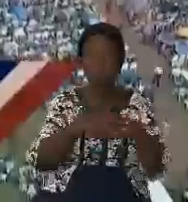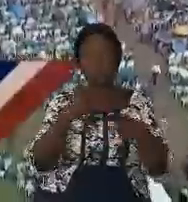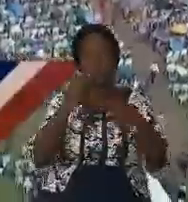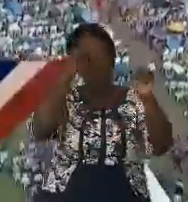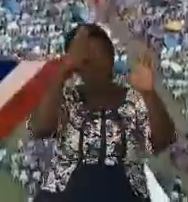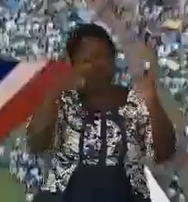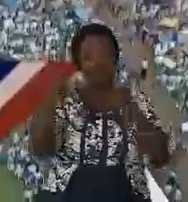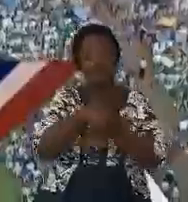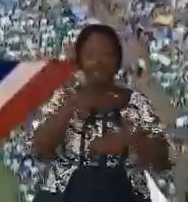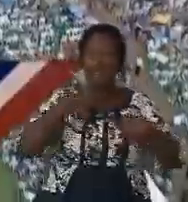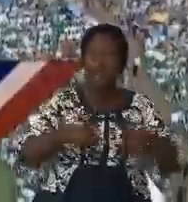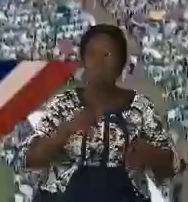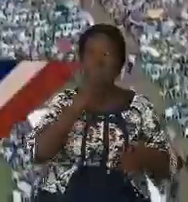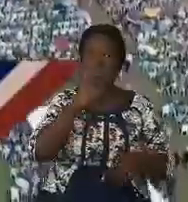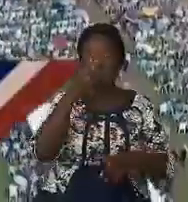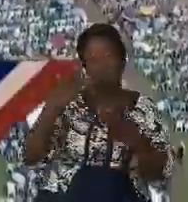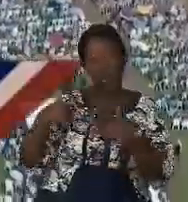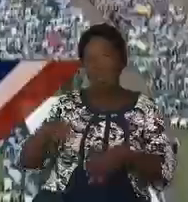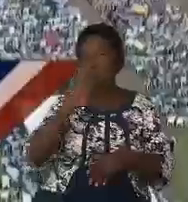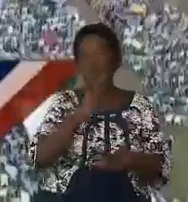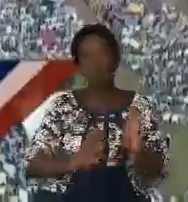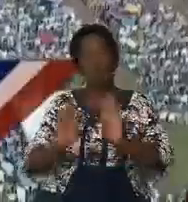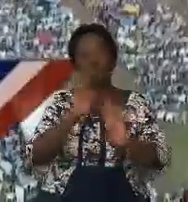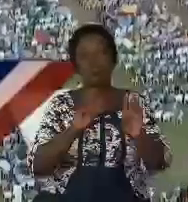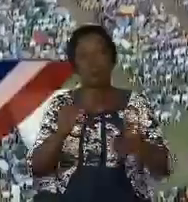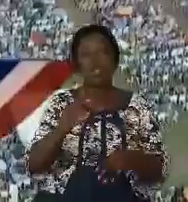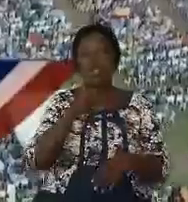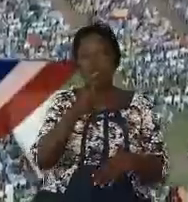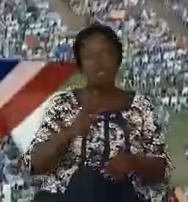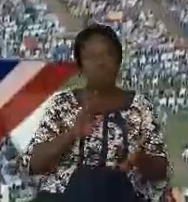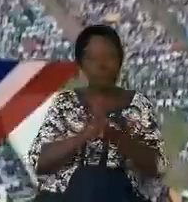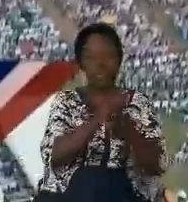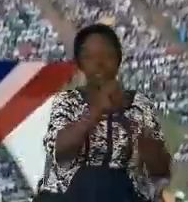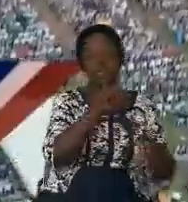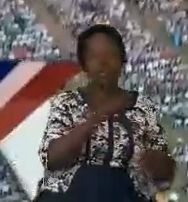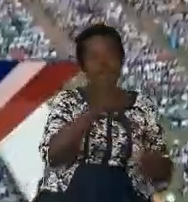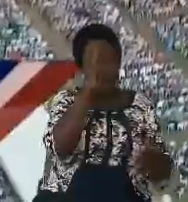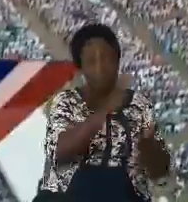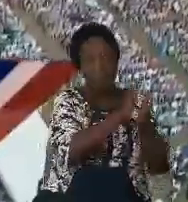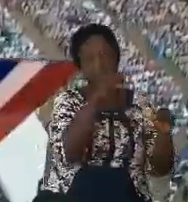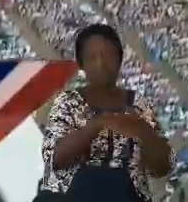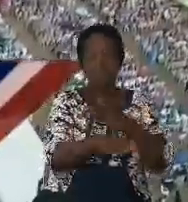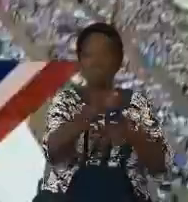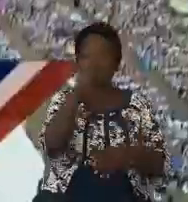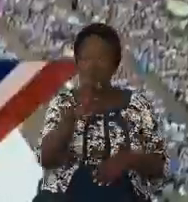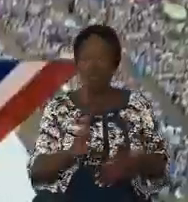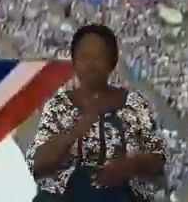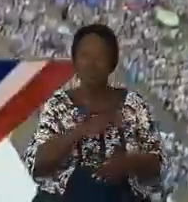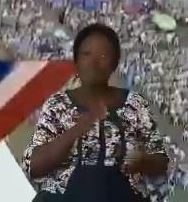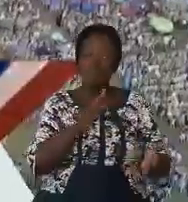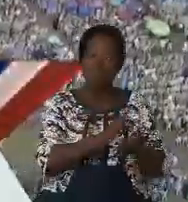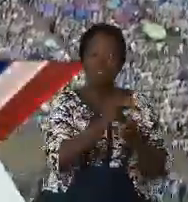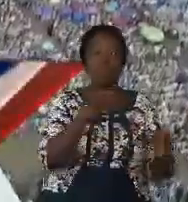Father. And then as you are coming back to the Father, let not your heart be troubled. Ye believe in